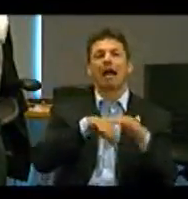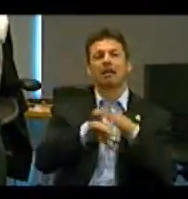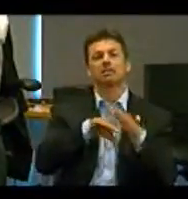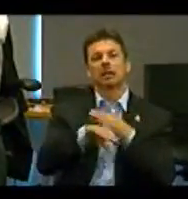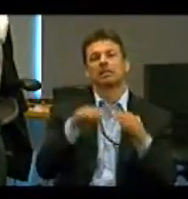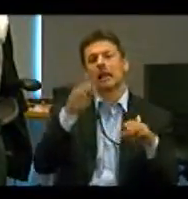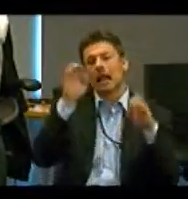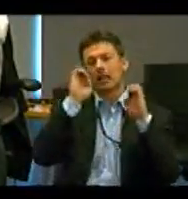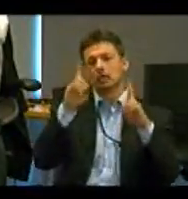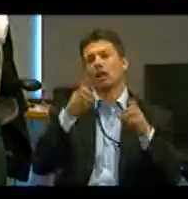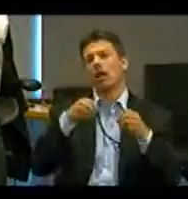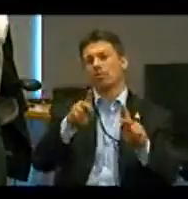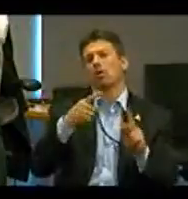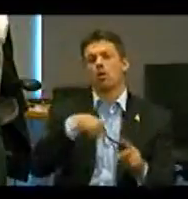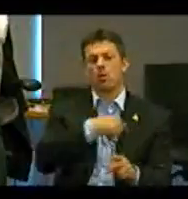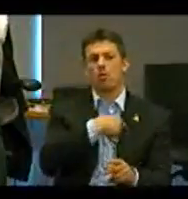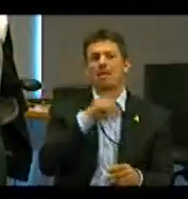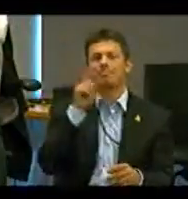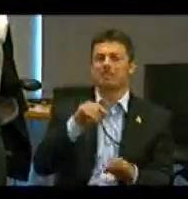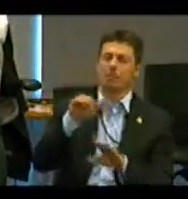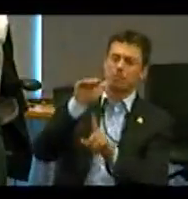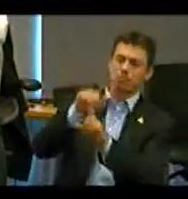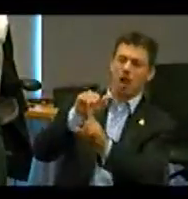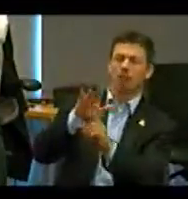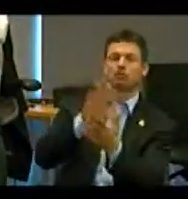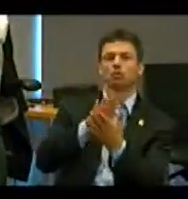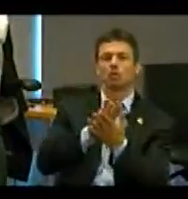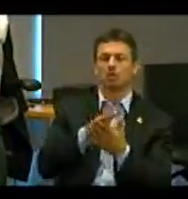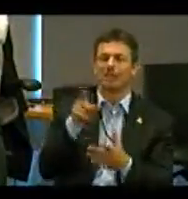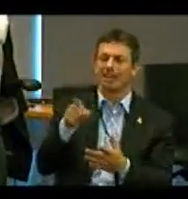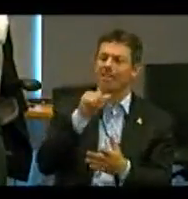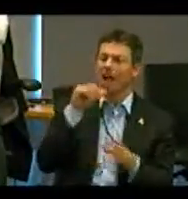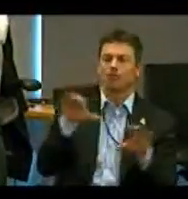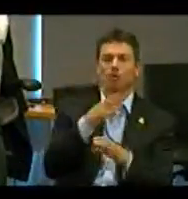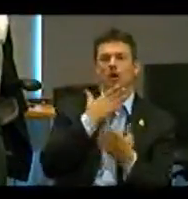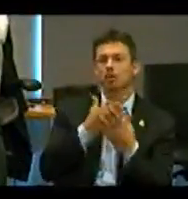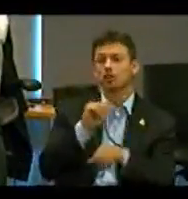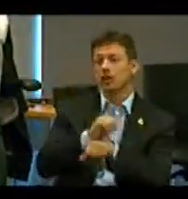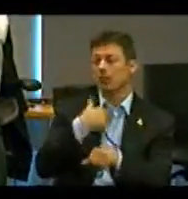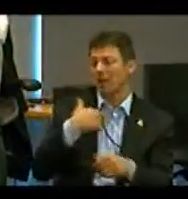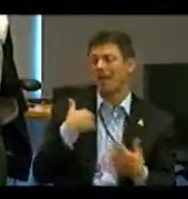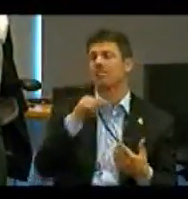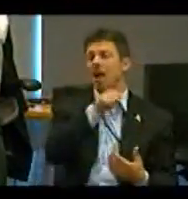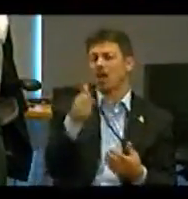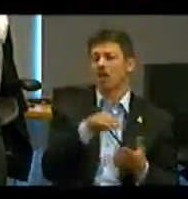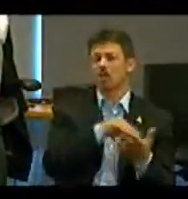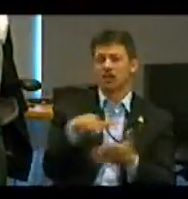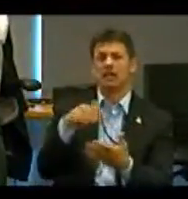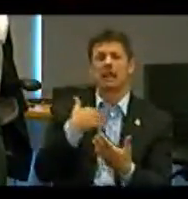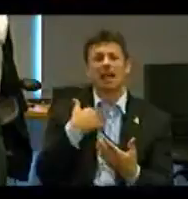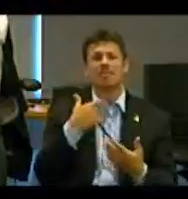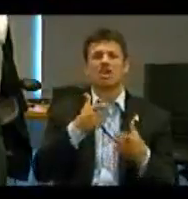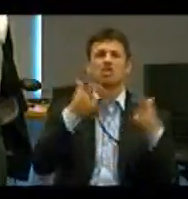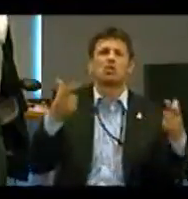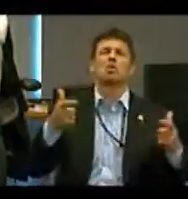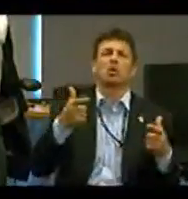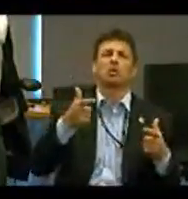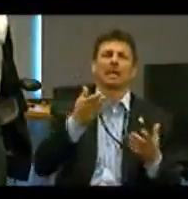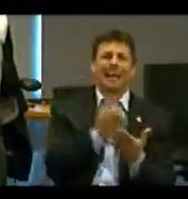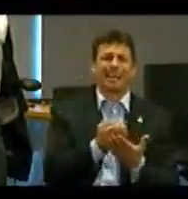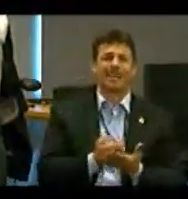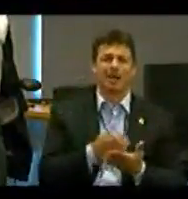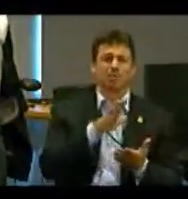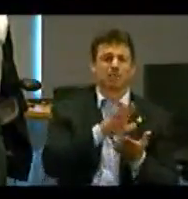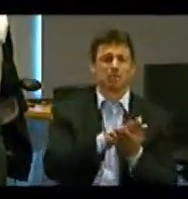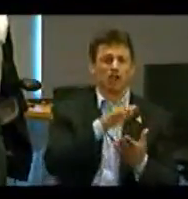And we should prompt the schools that are really doing an inefficient job. And I point out we have other studies to show that there's a huge economic cost when we kick kids